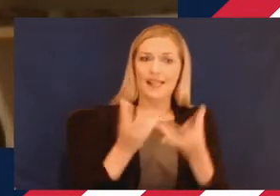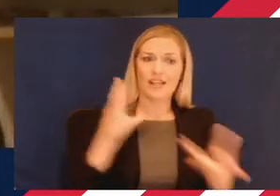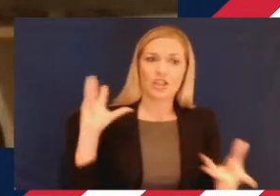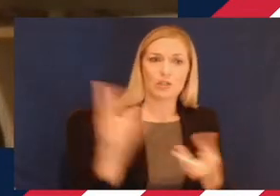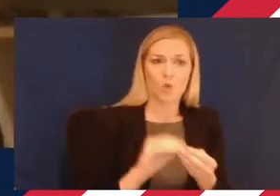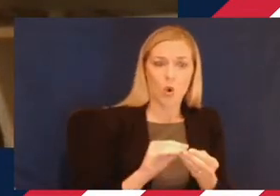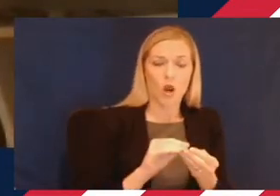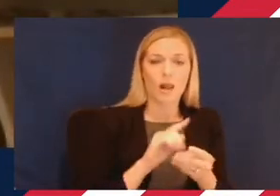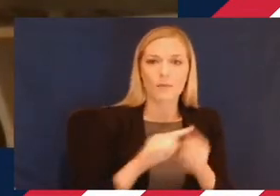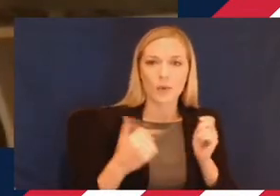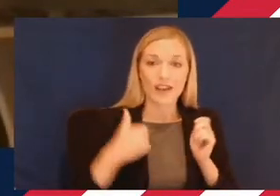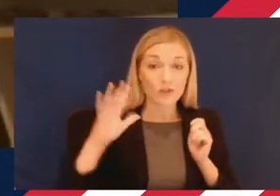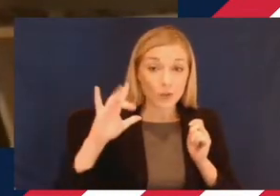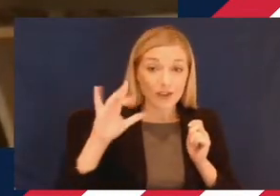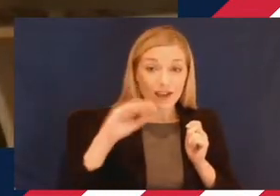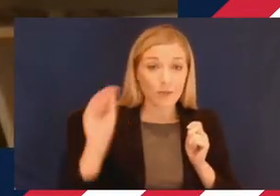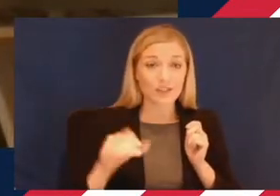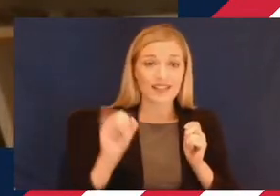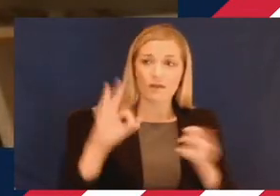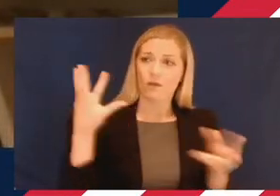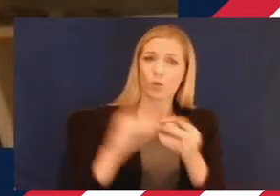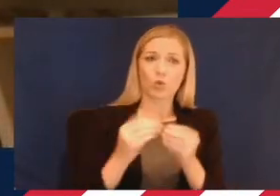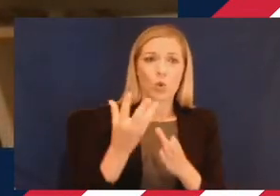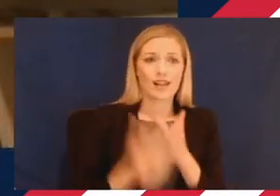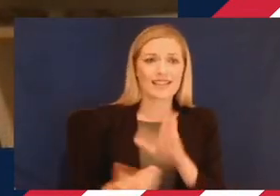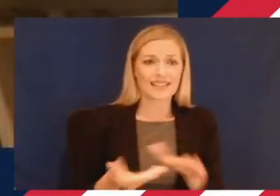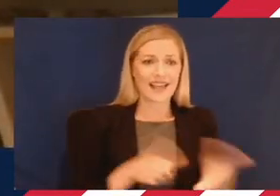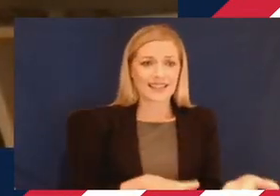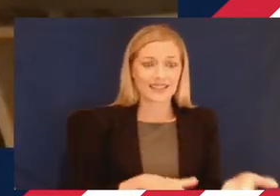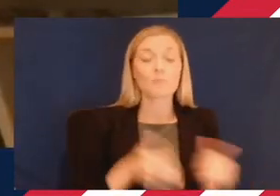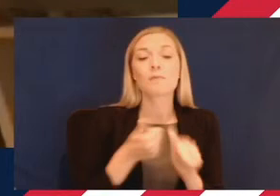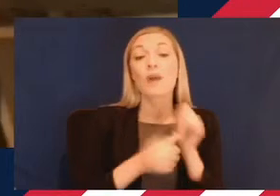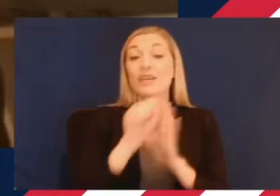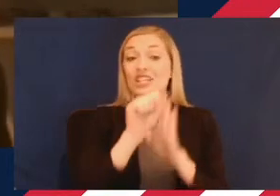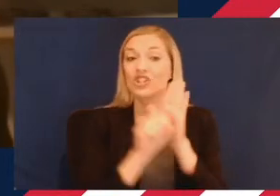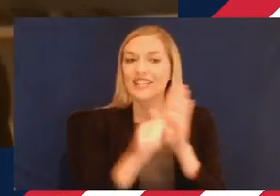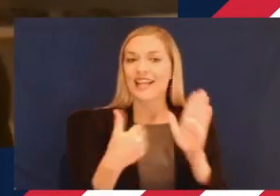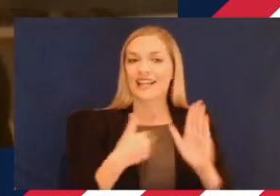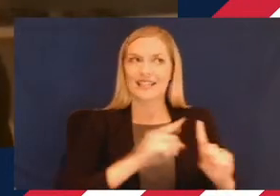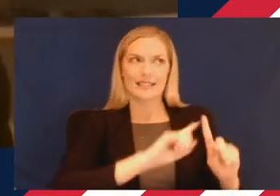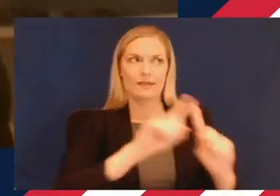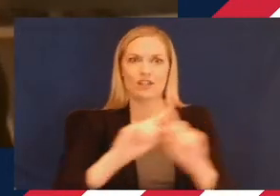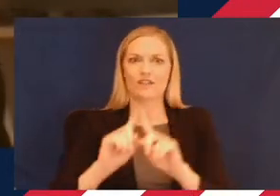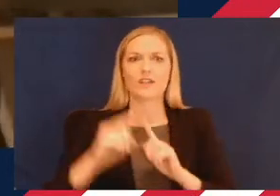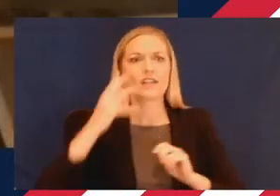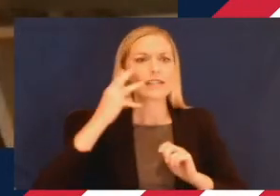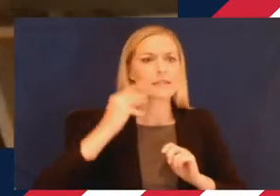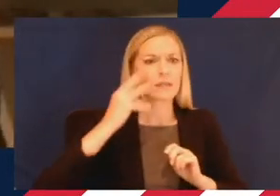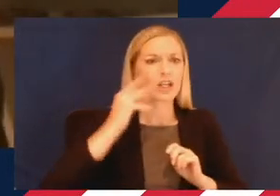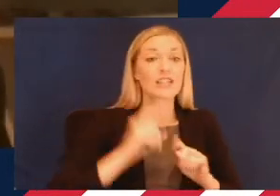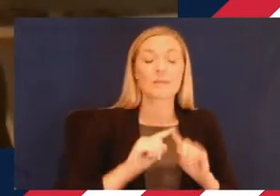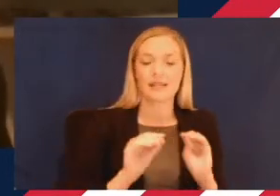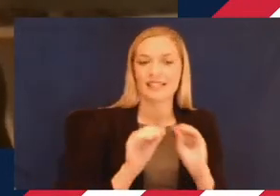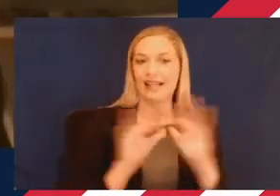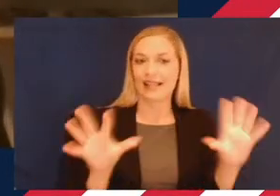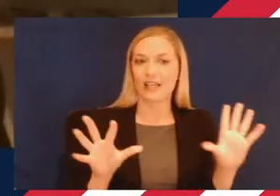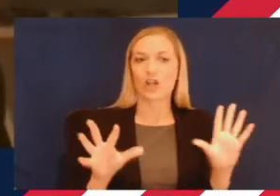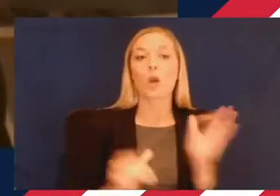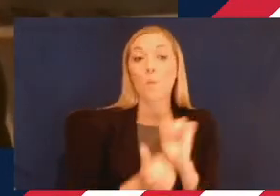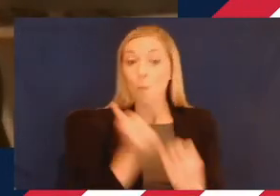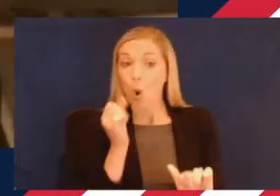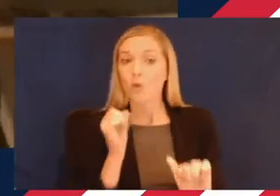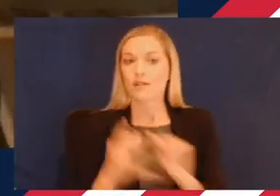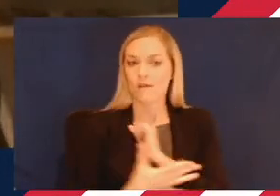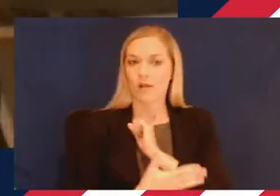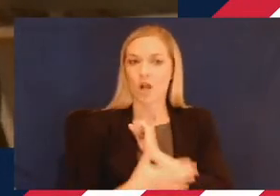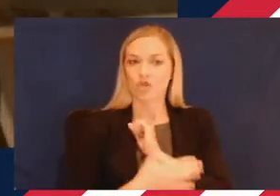While states are having very different experiences with the virus, it is clear that the majority of the country, at least 30 states, are